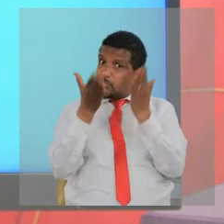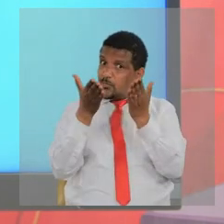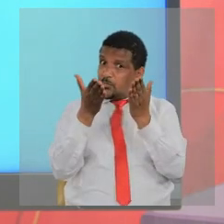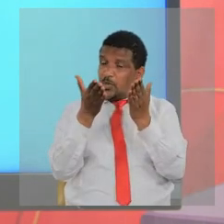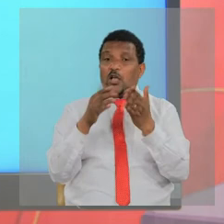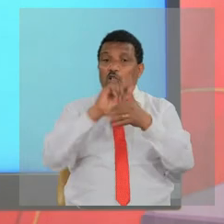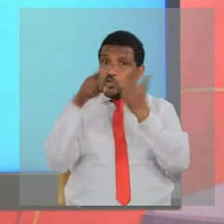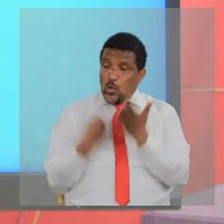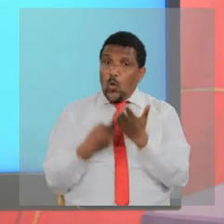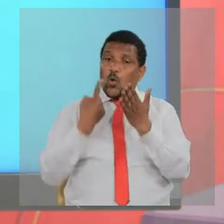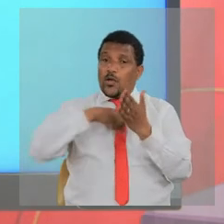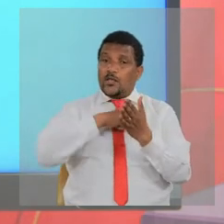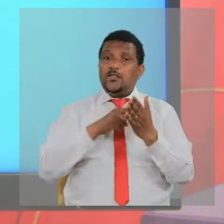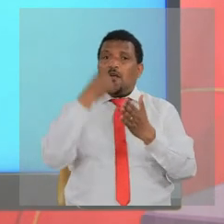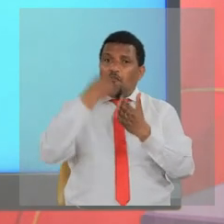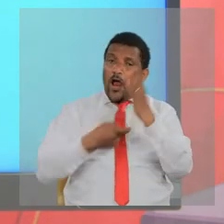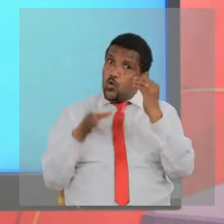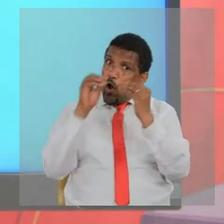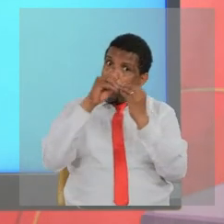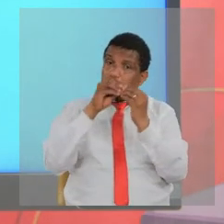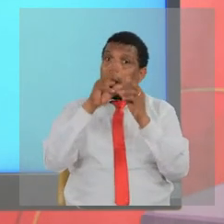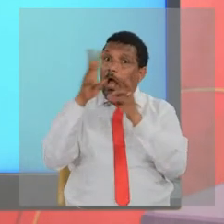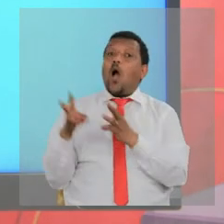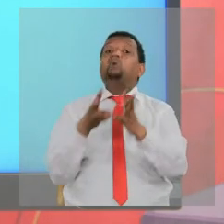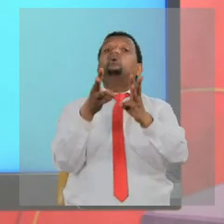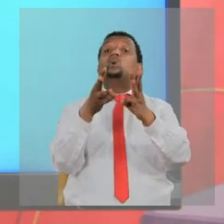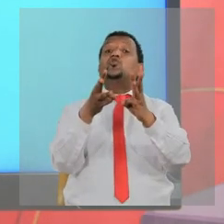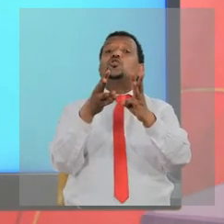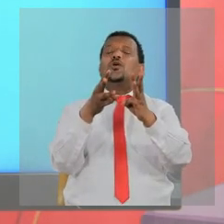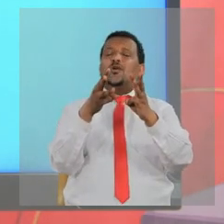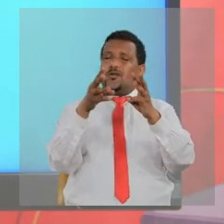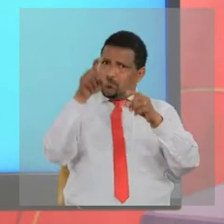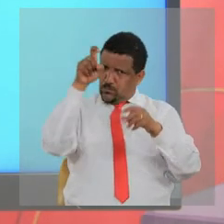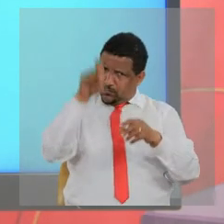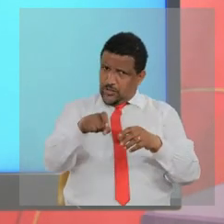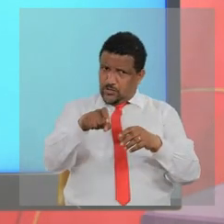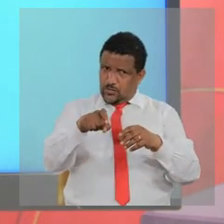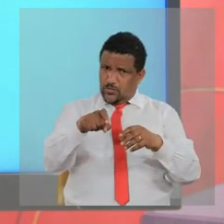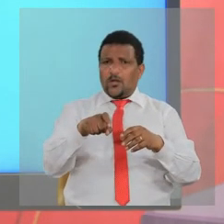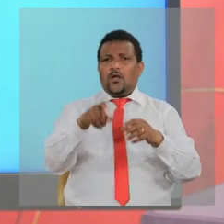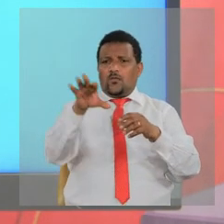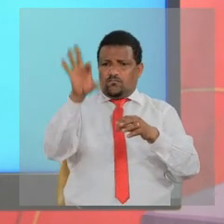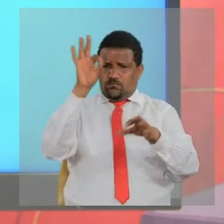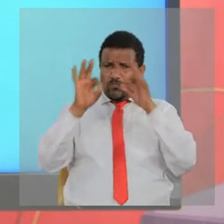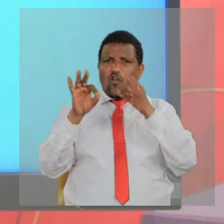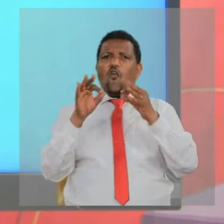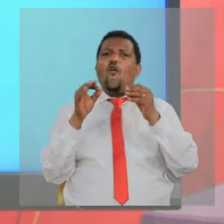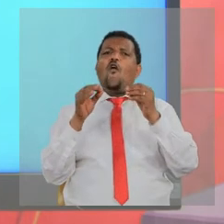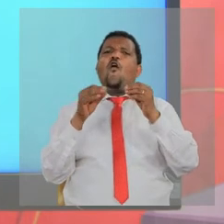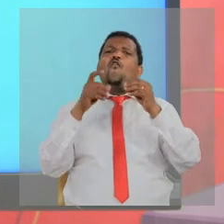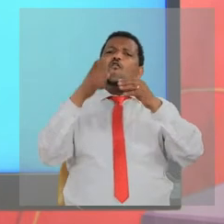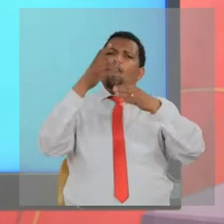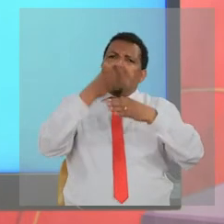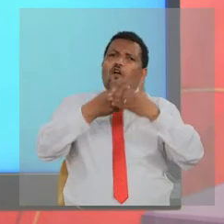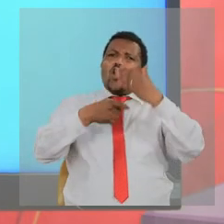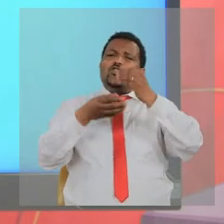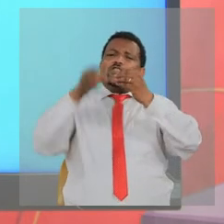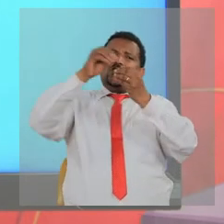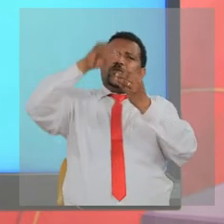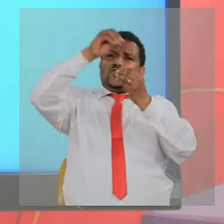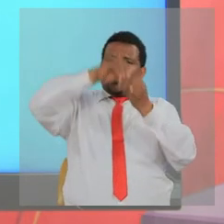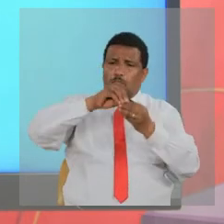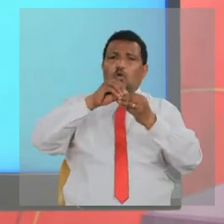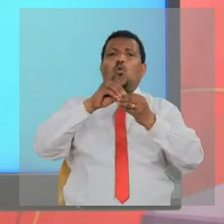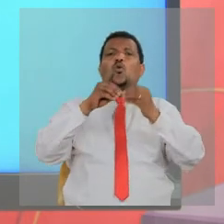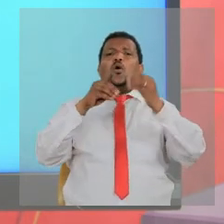So in the value added approach, we have to take all the values added at each stage of production or distribution